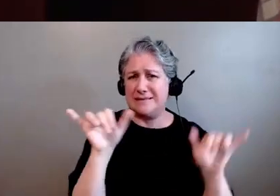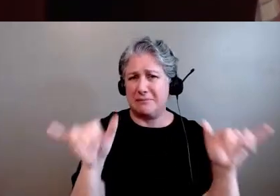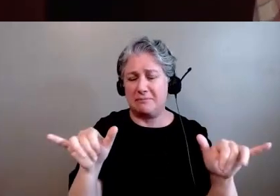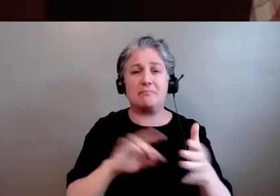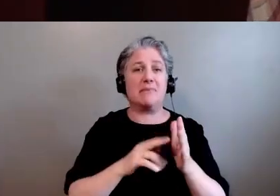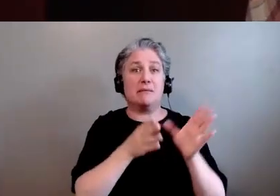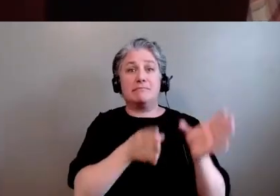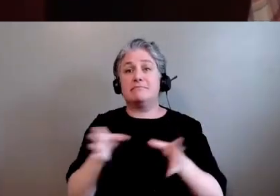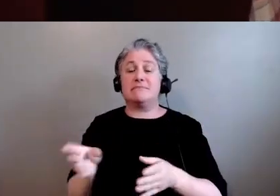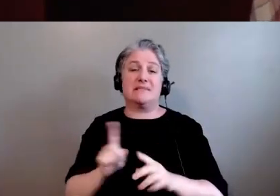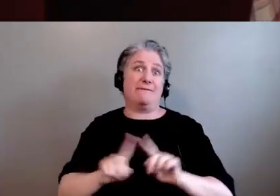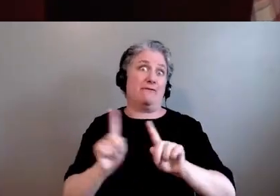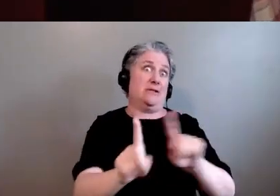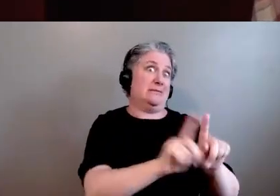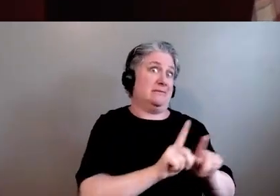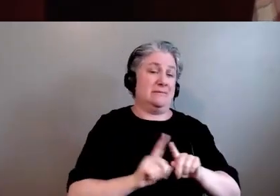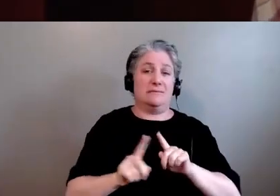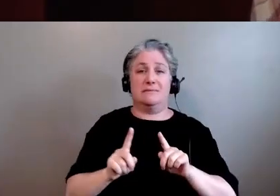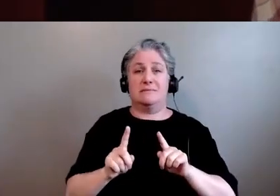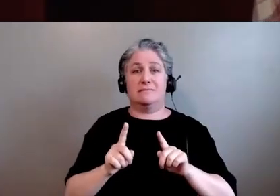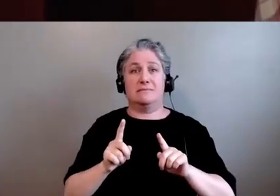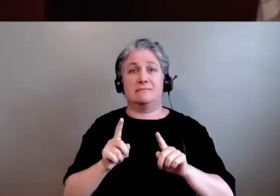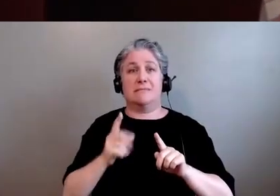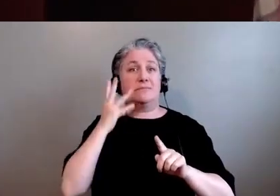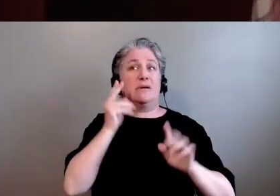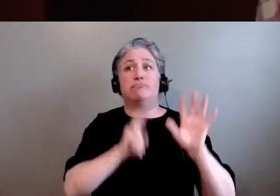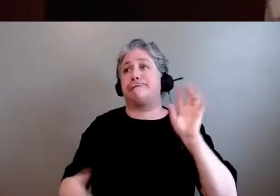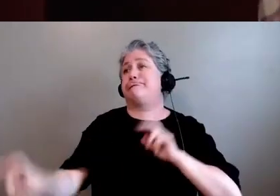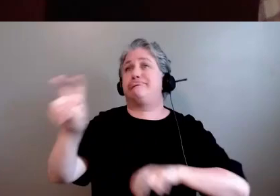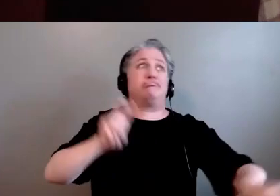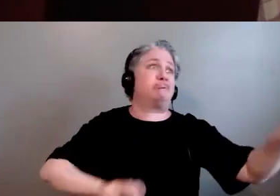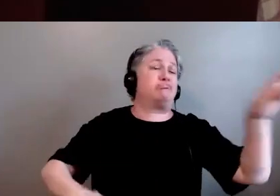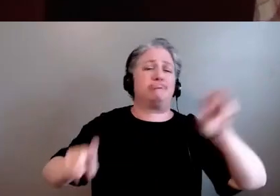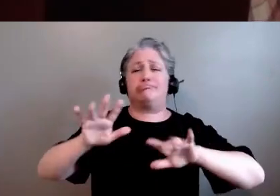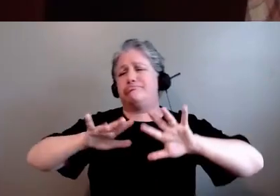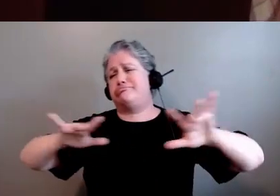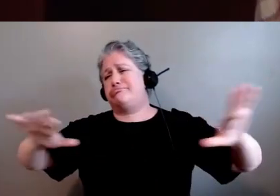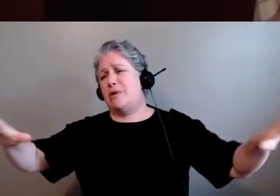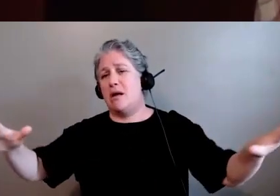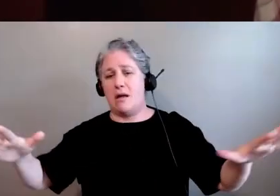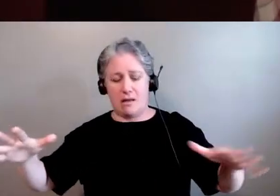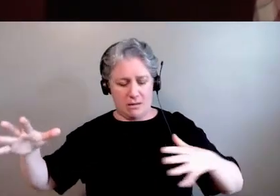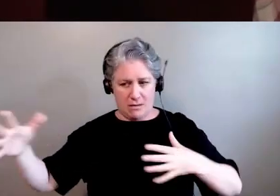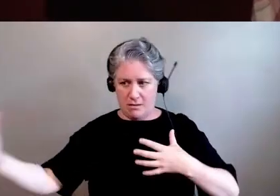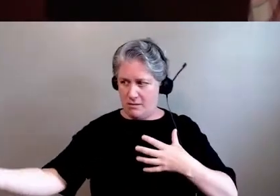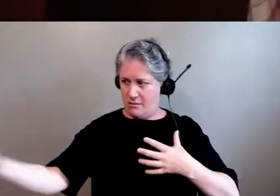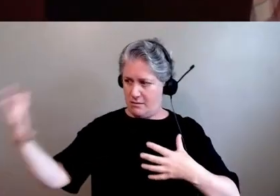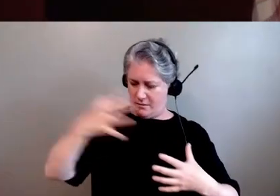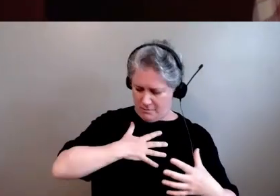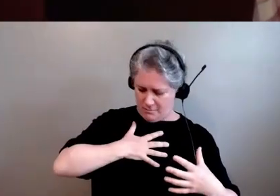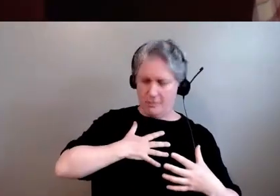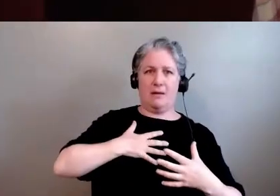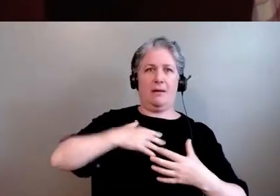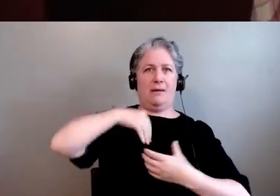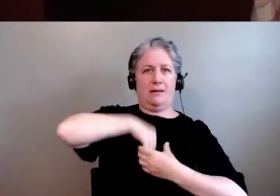different and we all encounter different things, okay? And when they collide, how your body responds, be that